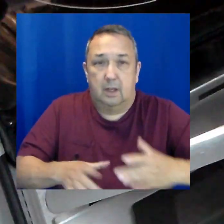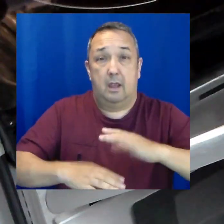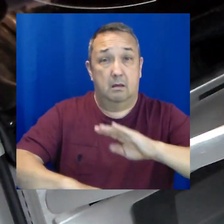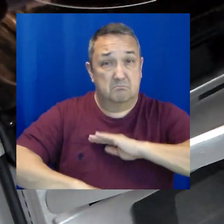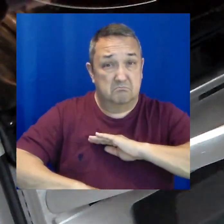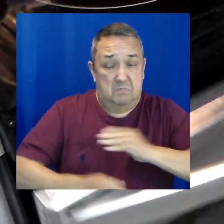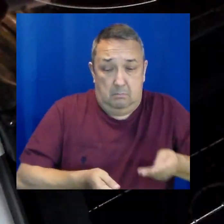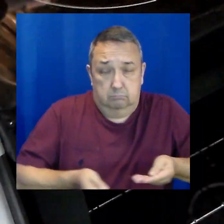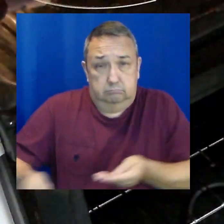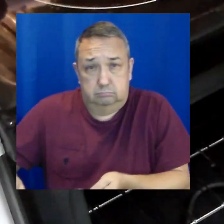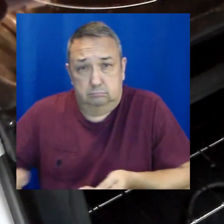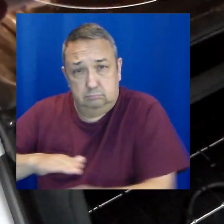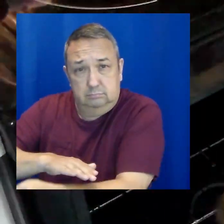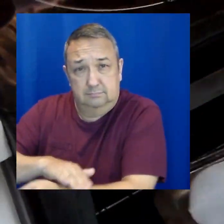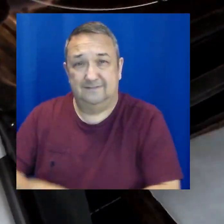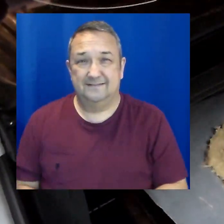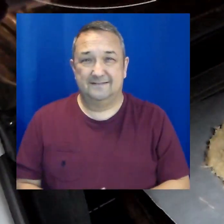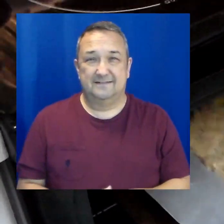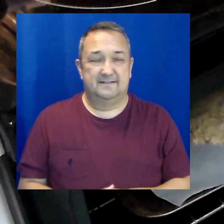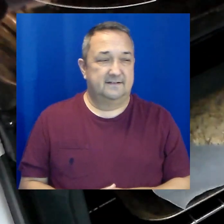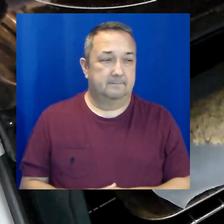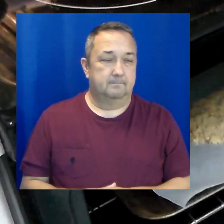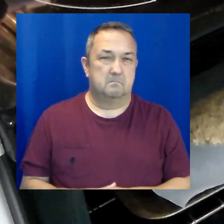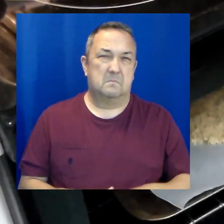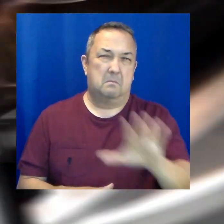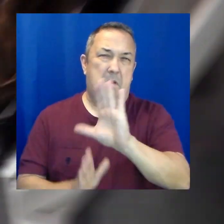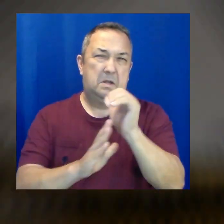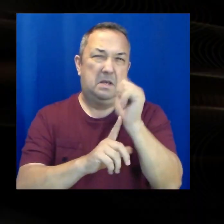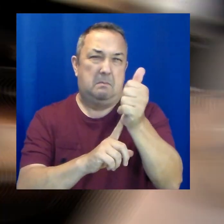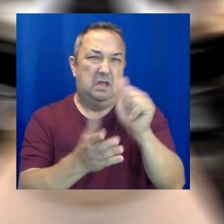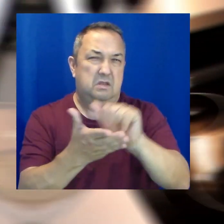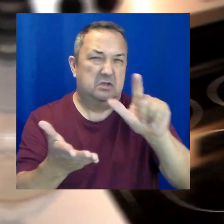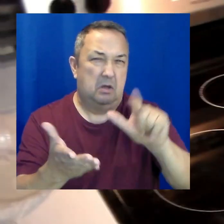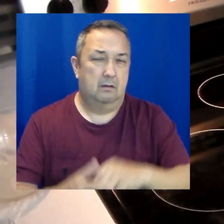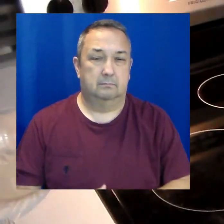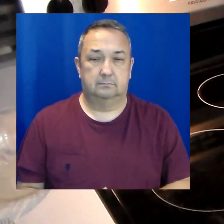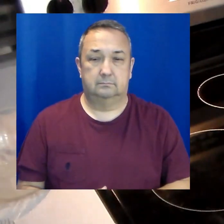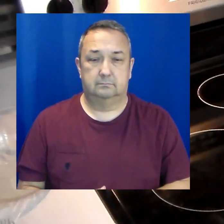that, place it in the oven and let it go for about 10 minutes.